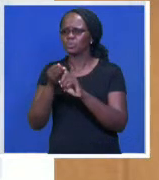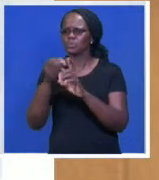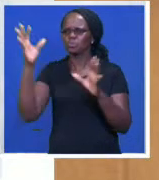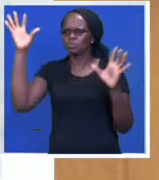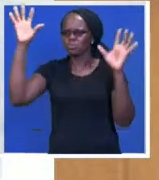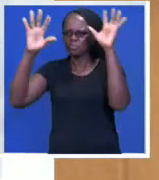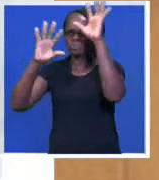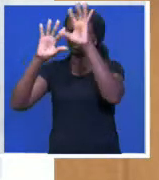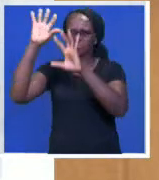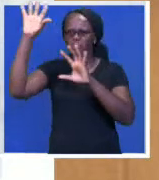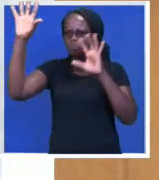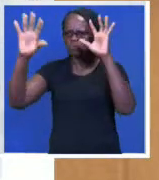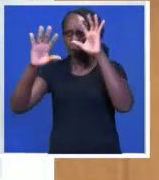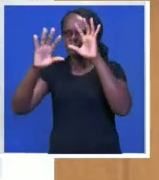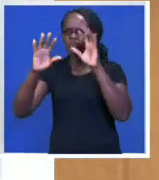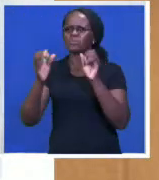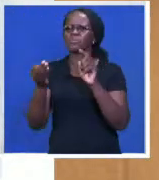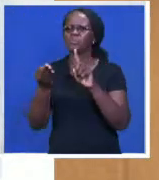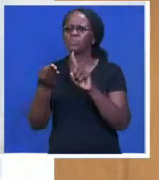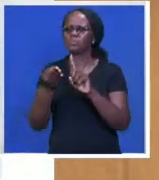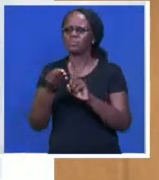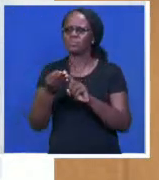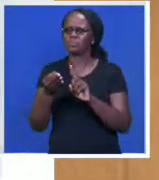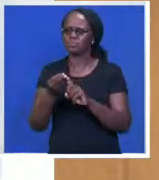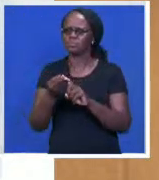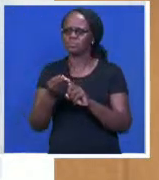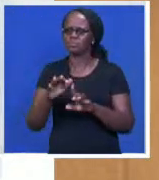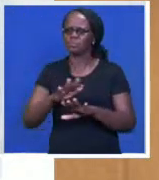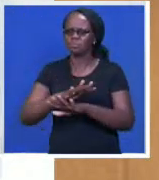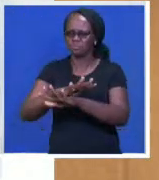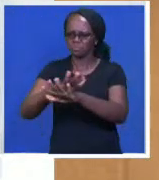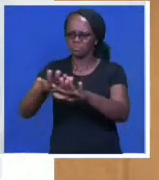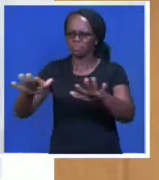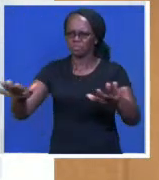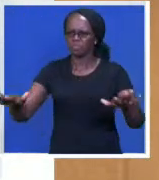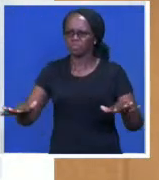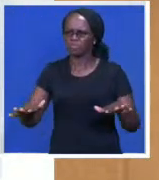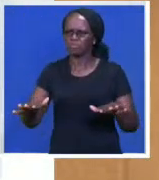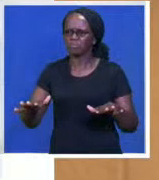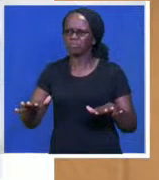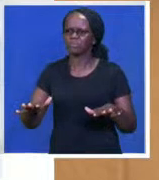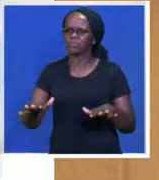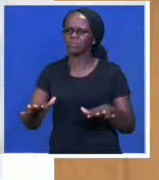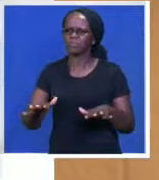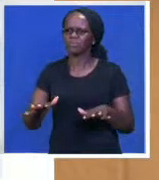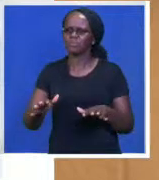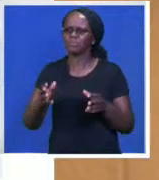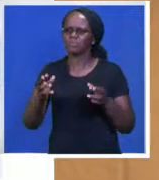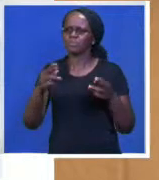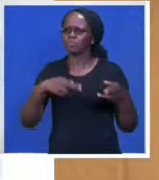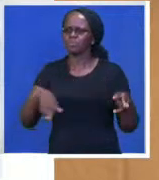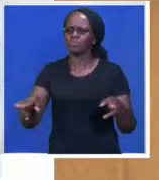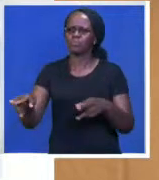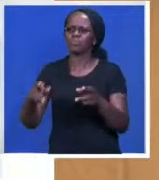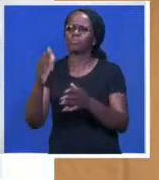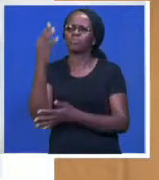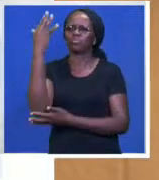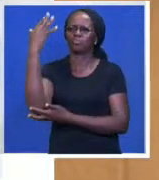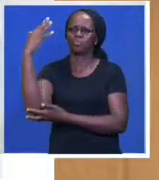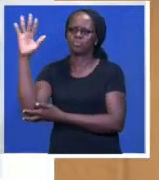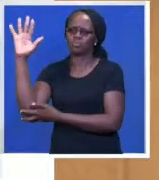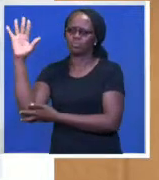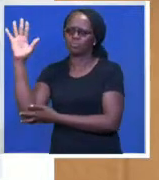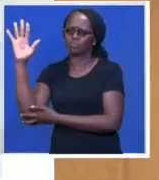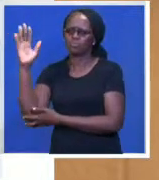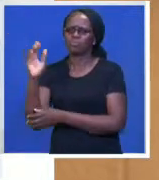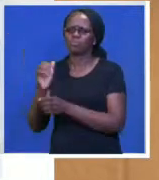land, earth, vegetation, and sea. Now, day 4, the lights